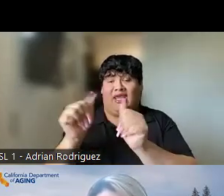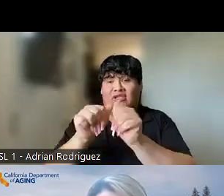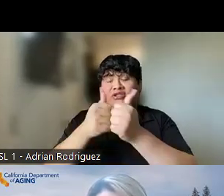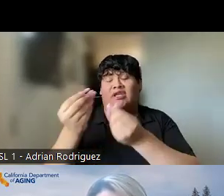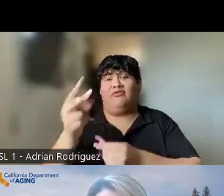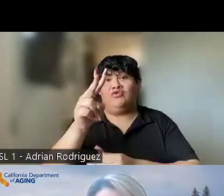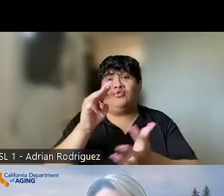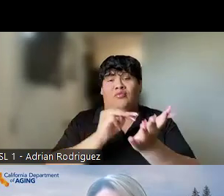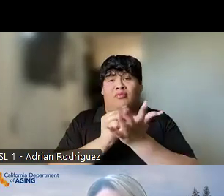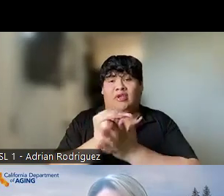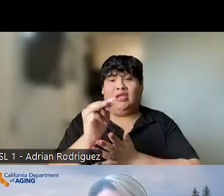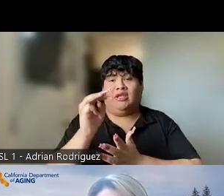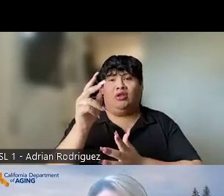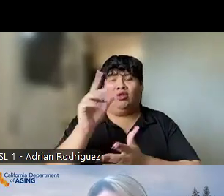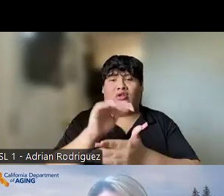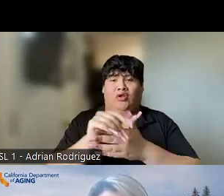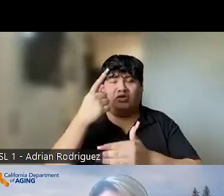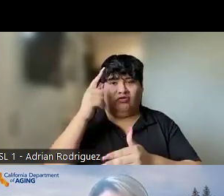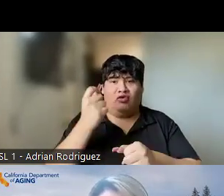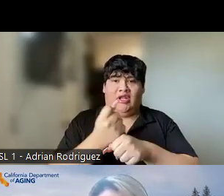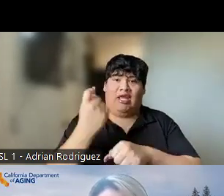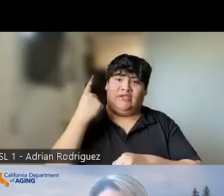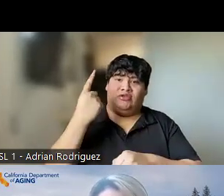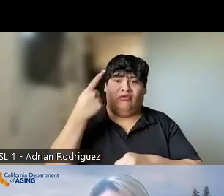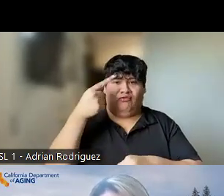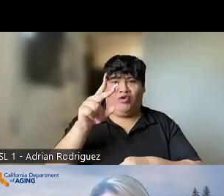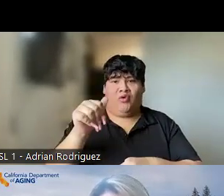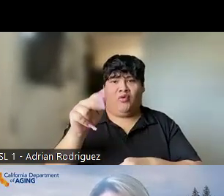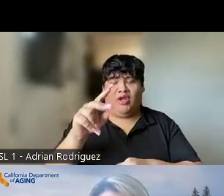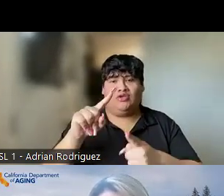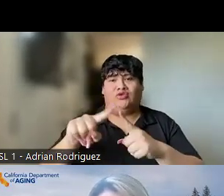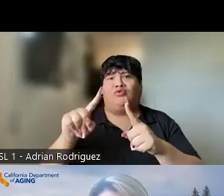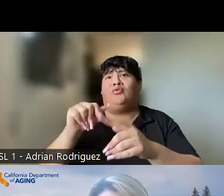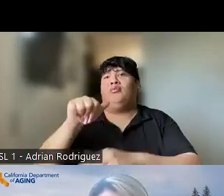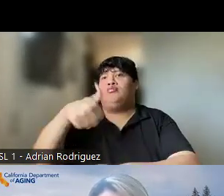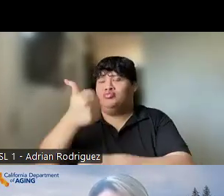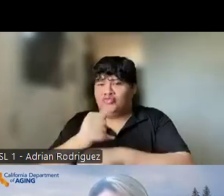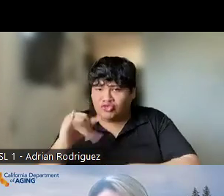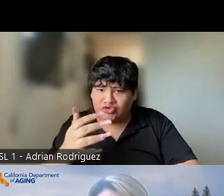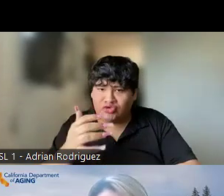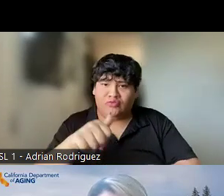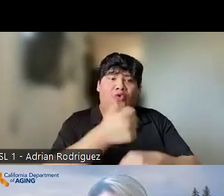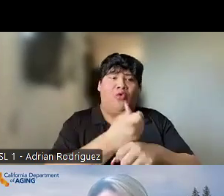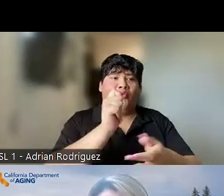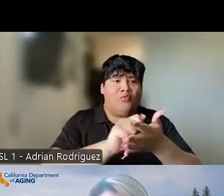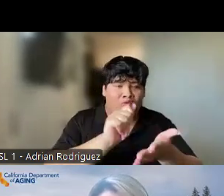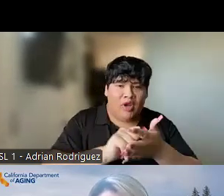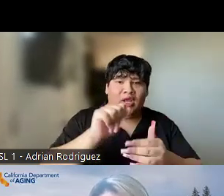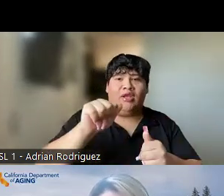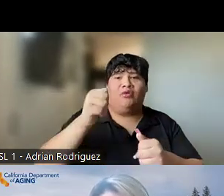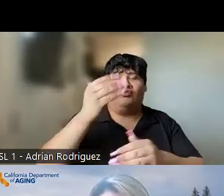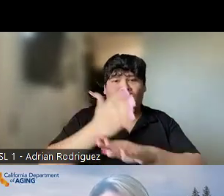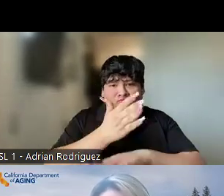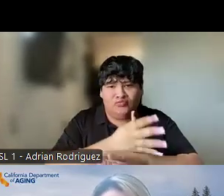grants last year to expand training opportunities, to build job-ready skills, and connect people to valuable allied